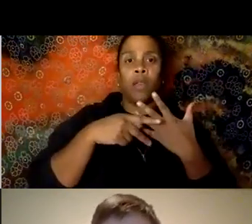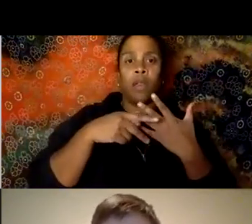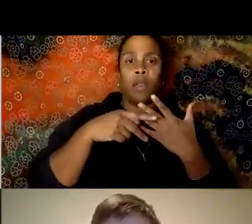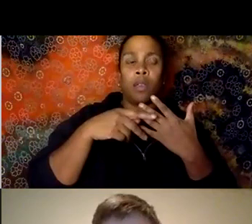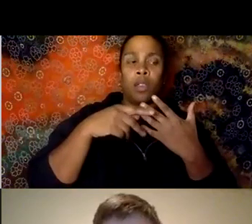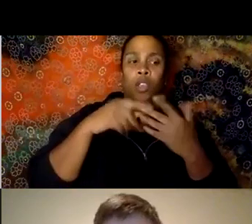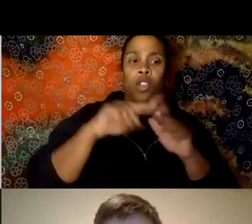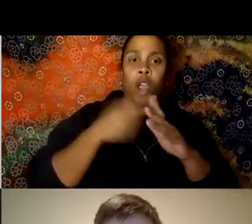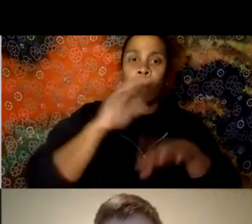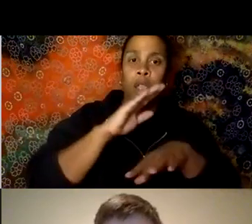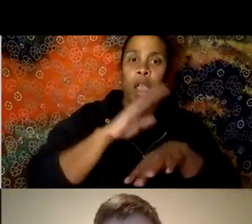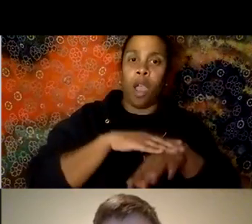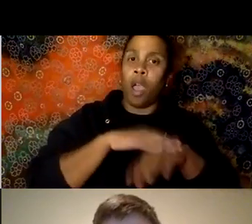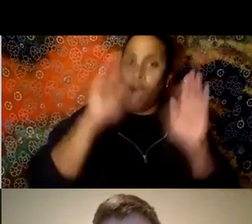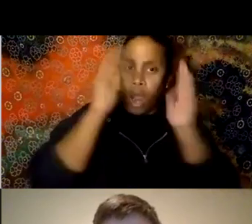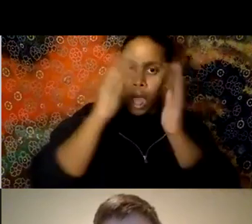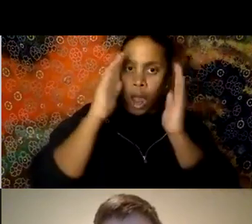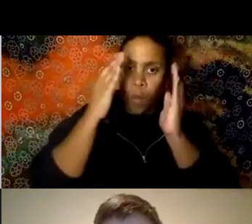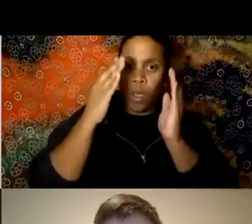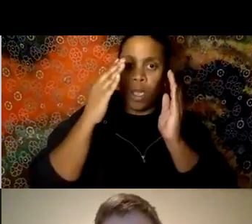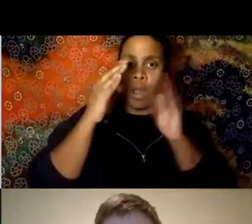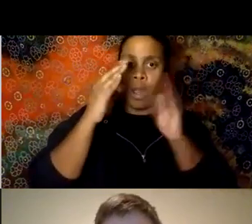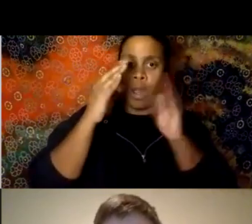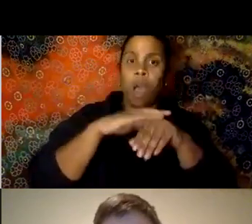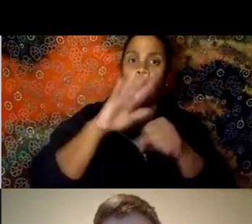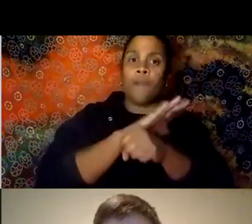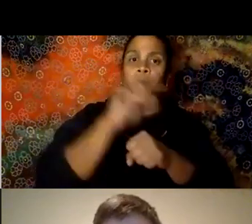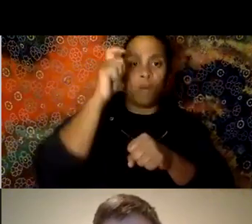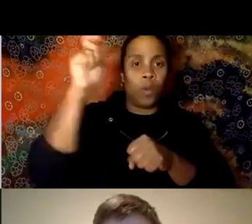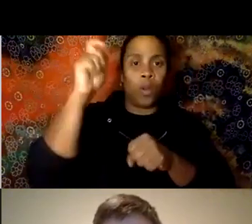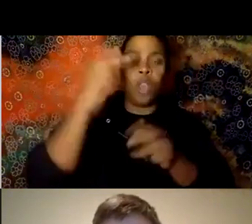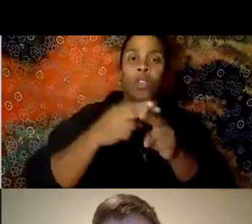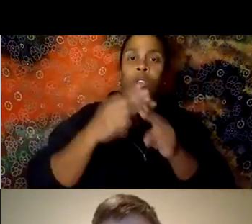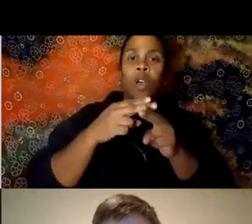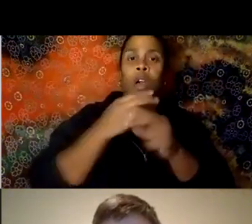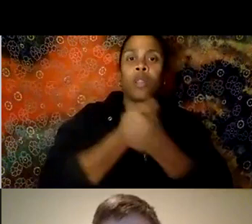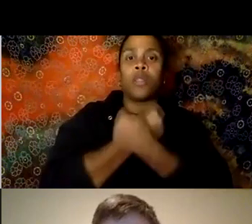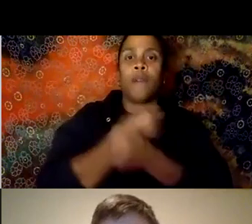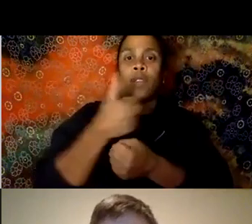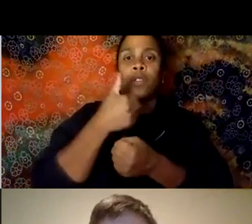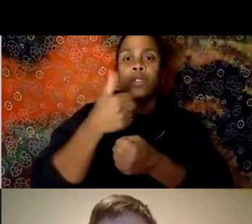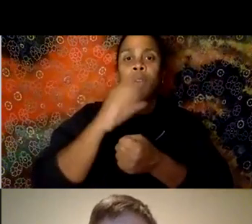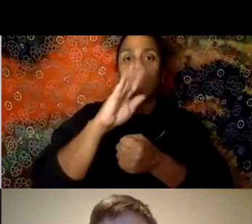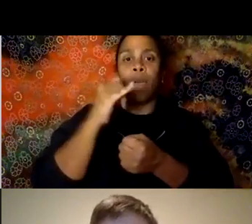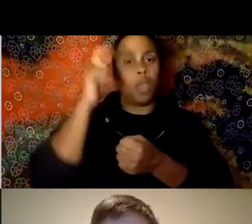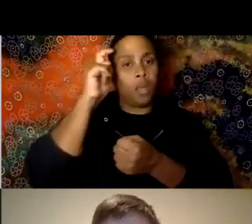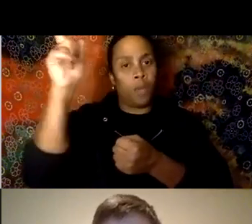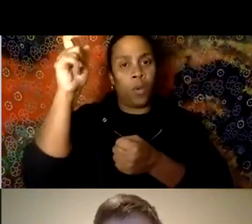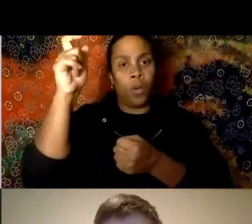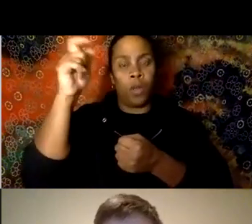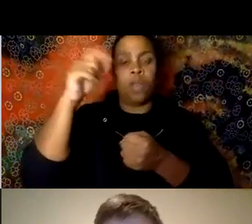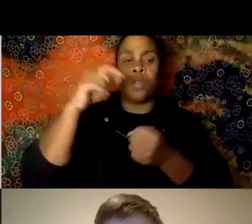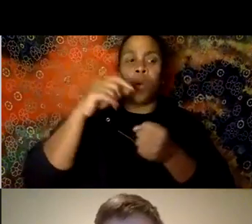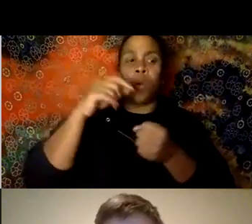it's a full moon. I'm a little bit moon obsessed. It's called Loving Yourself by the Moon. We'll meet twice a month on the new and full